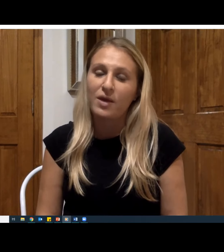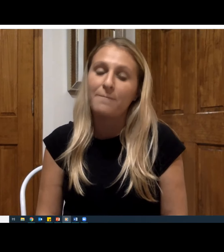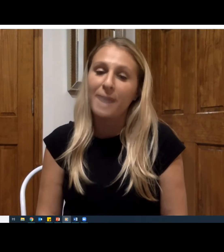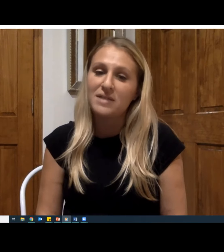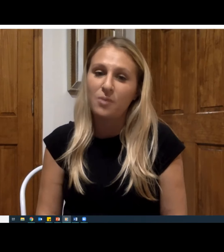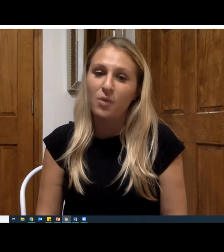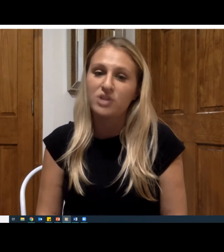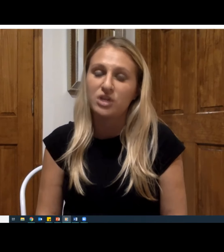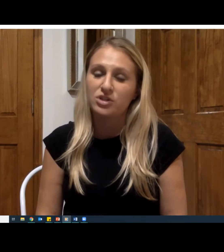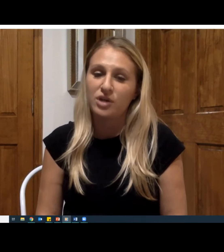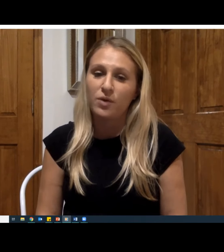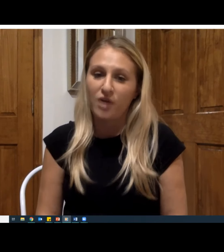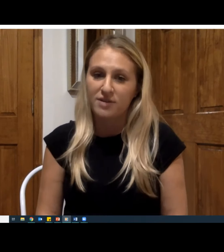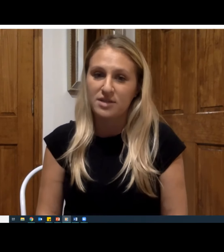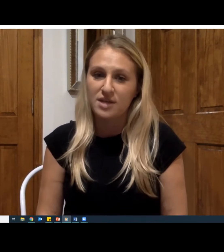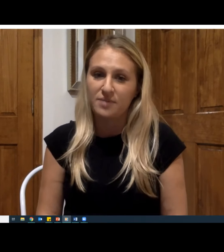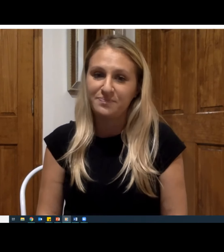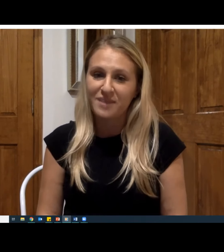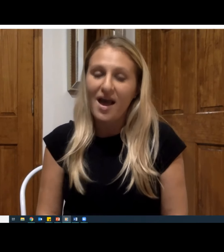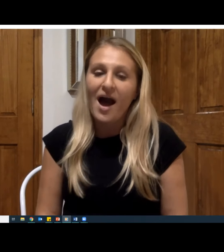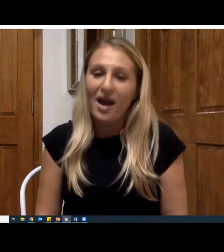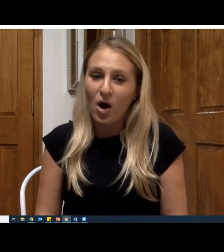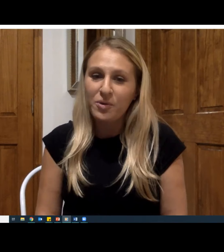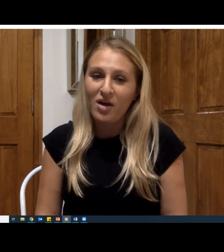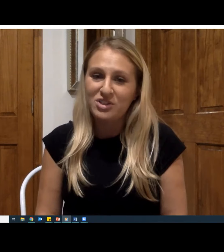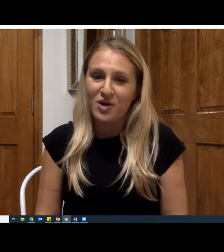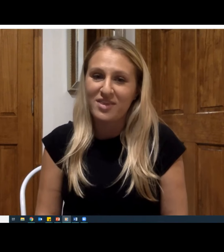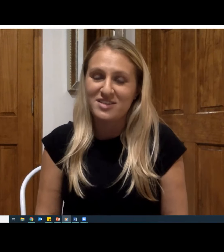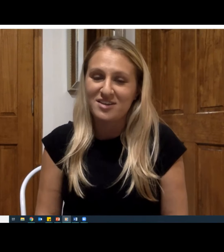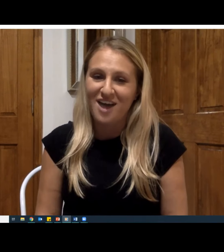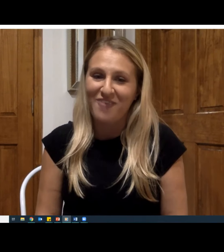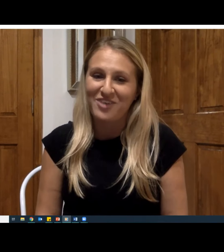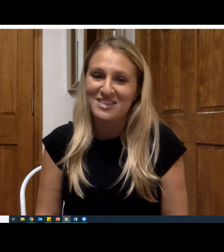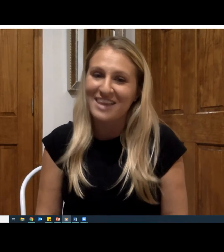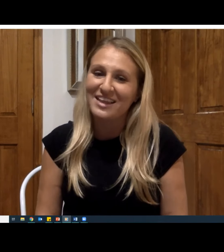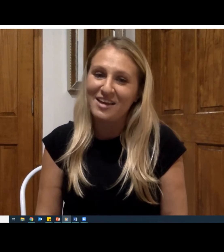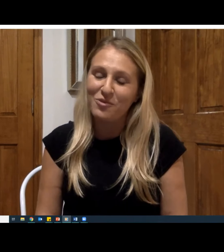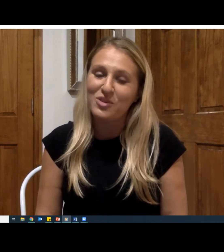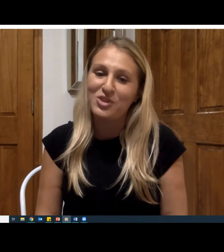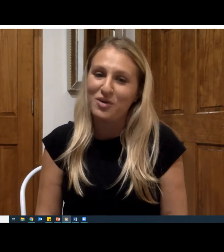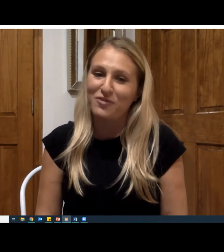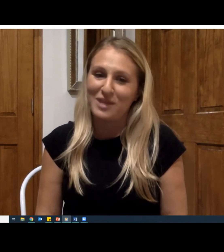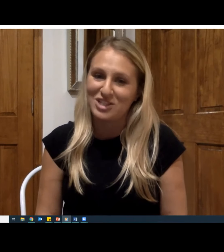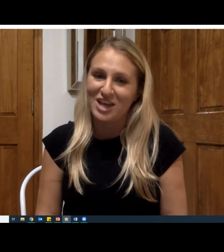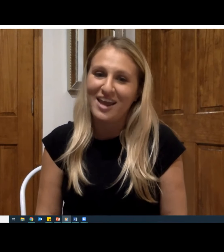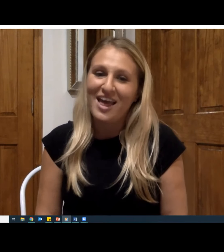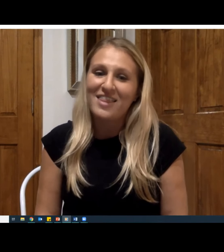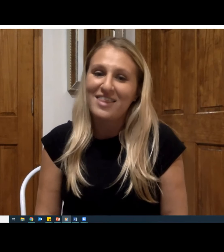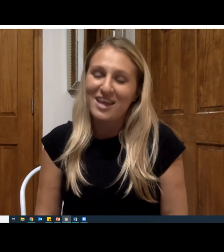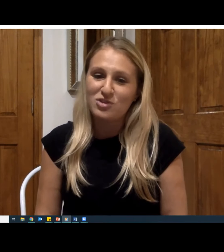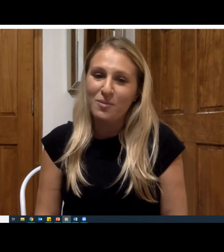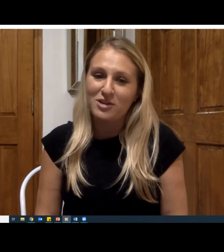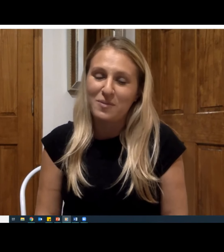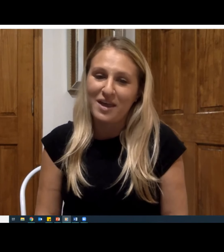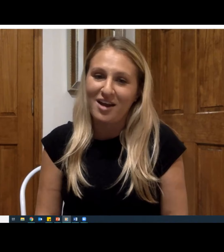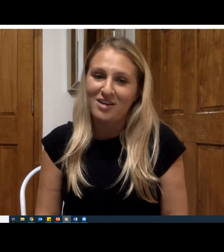that we can best support children with autism. I hope you all enjoy this year's conference and leave with new information. Thank